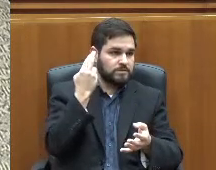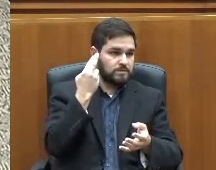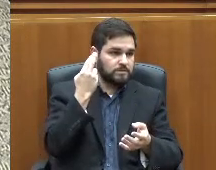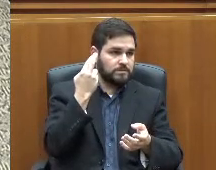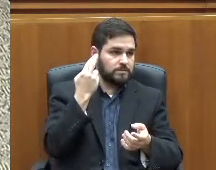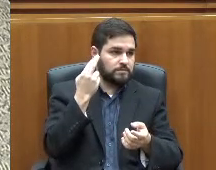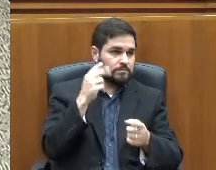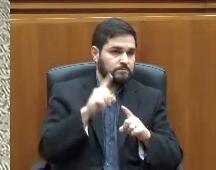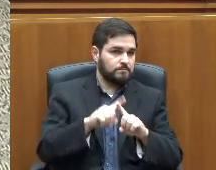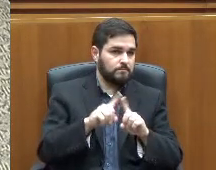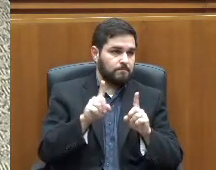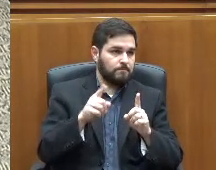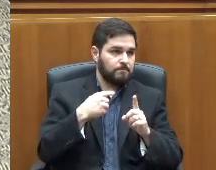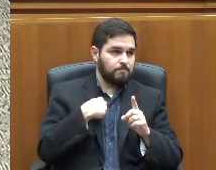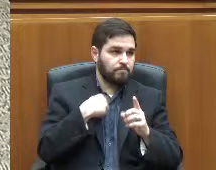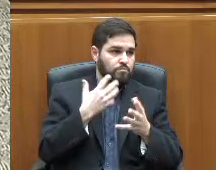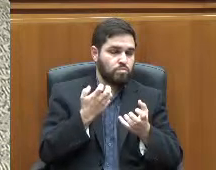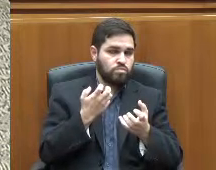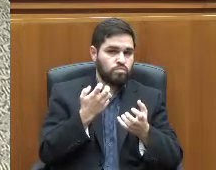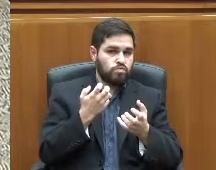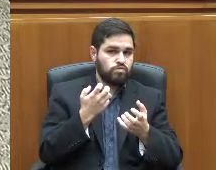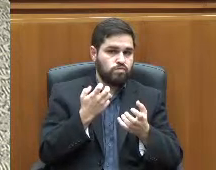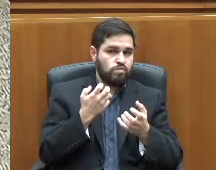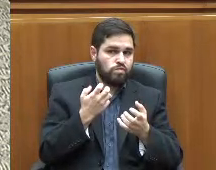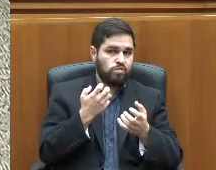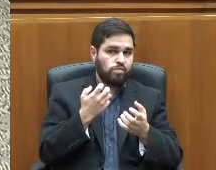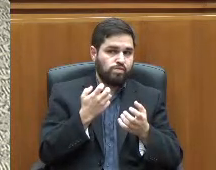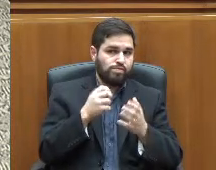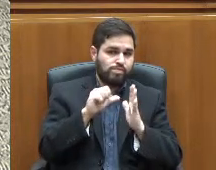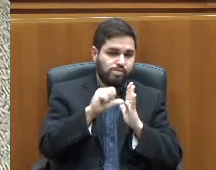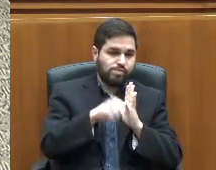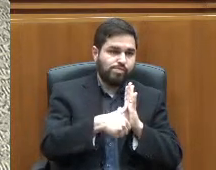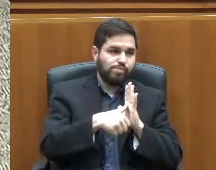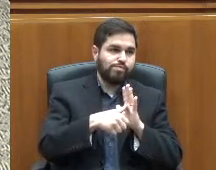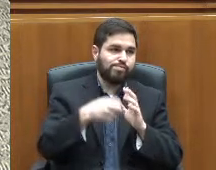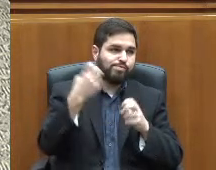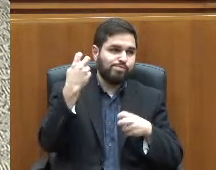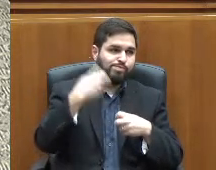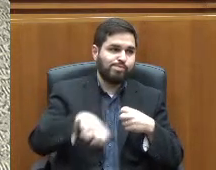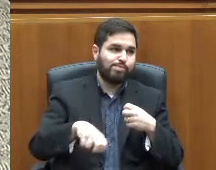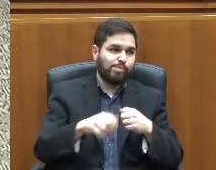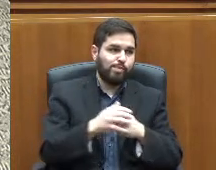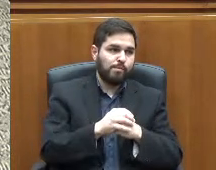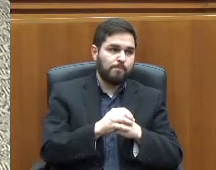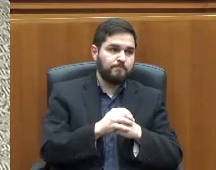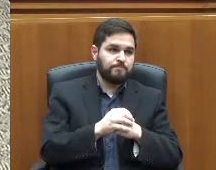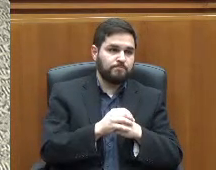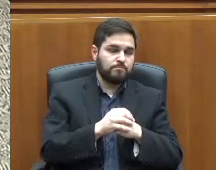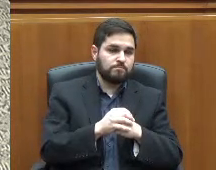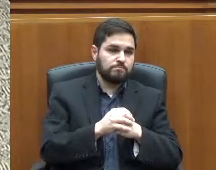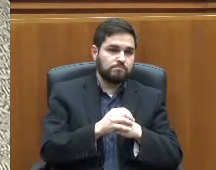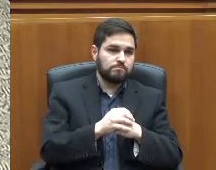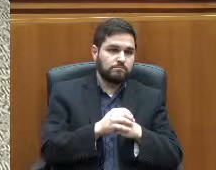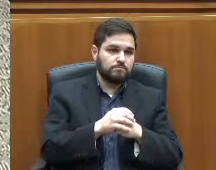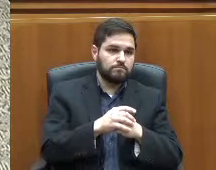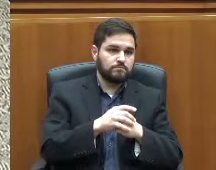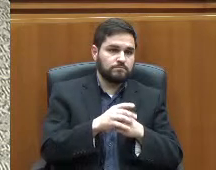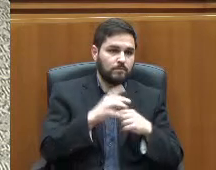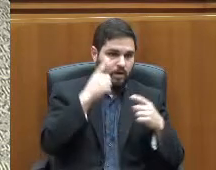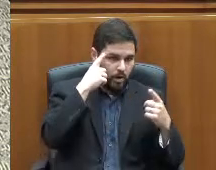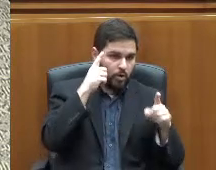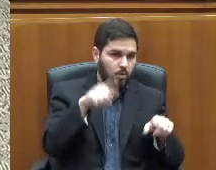but I do want to highlight the fact that it's difficult. I totally agree with